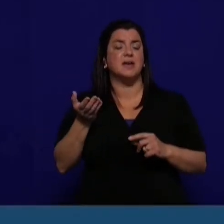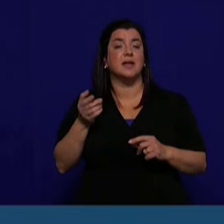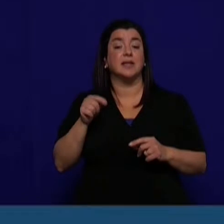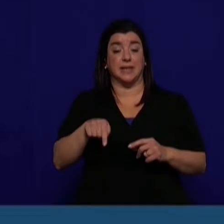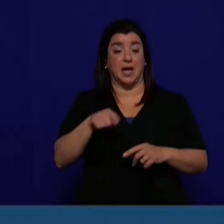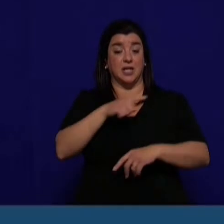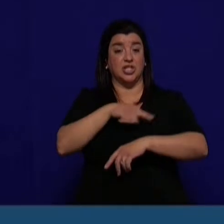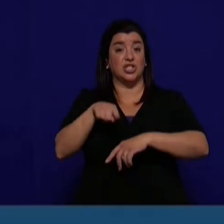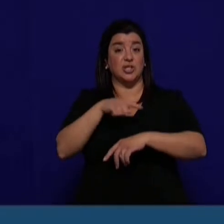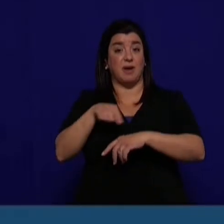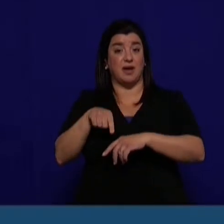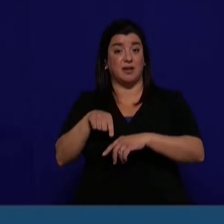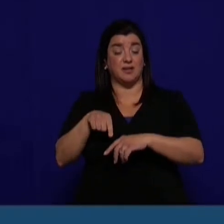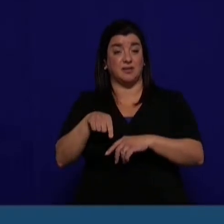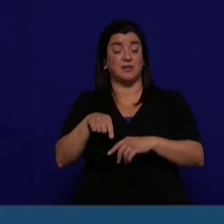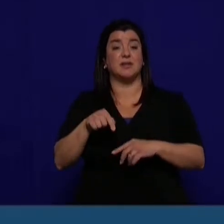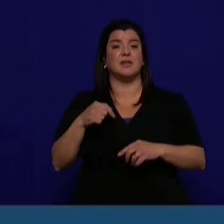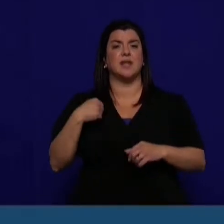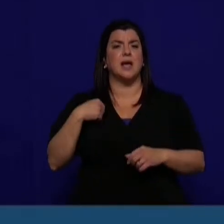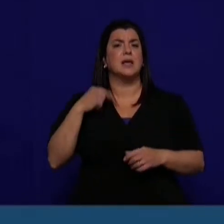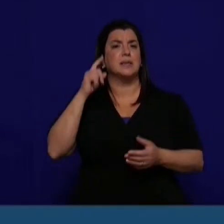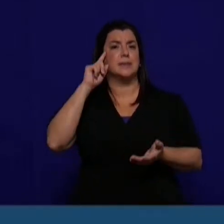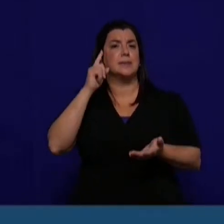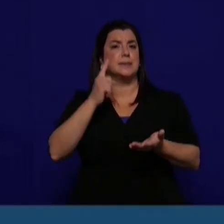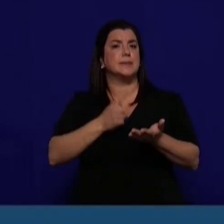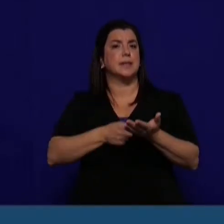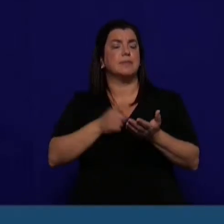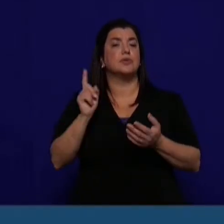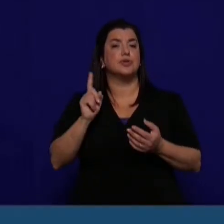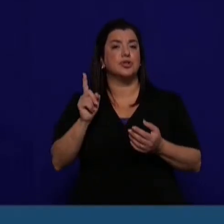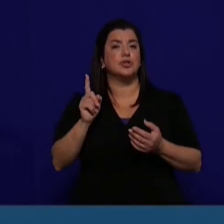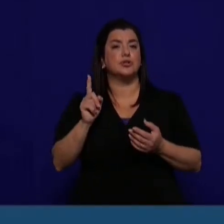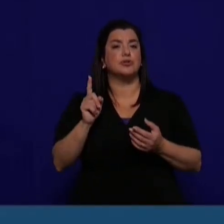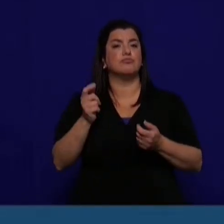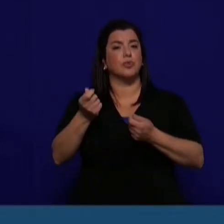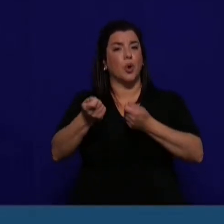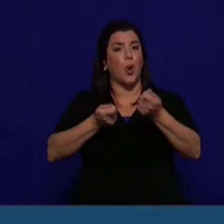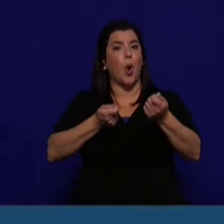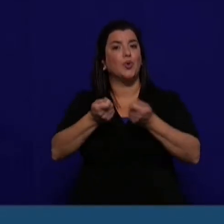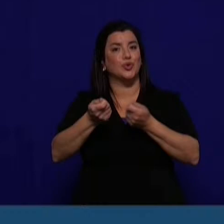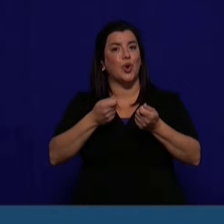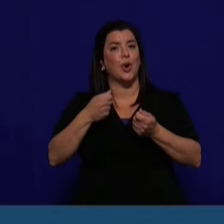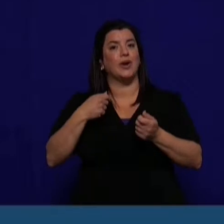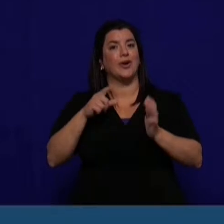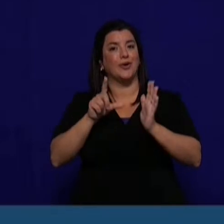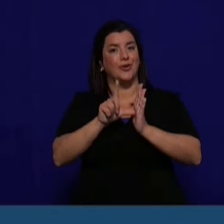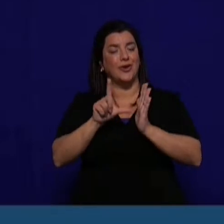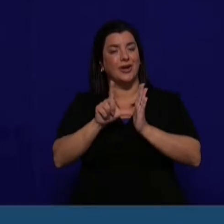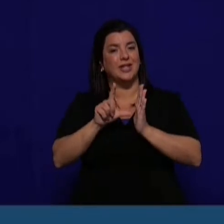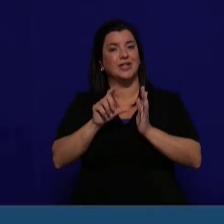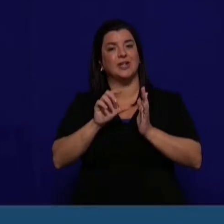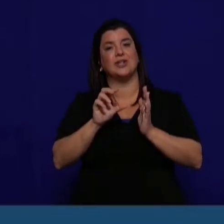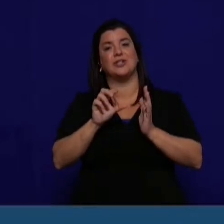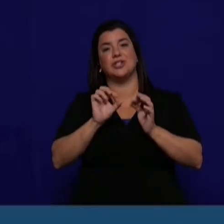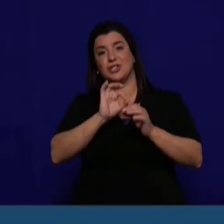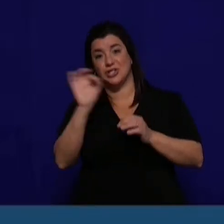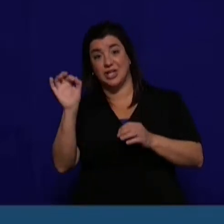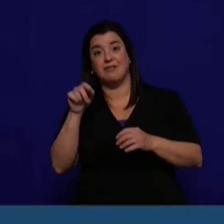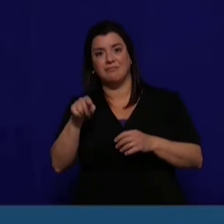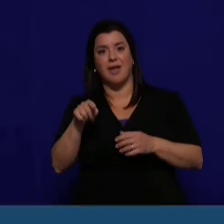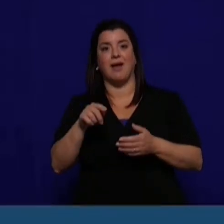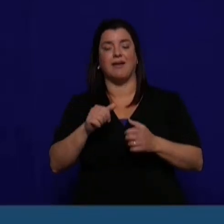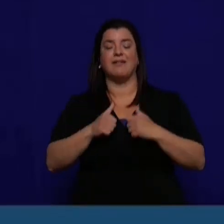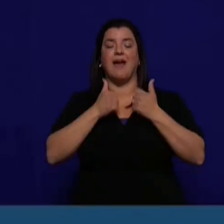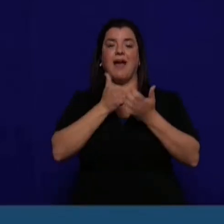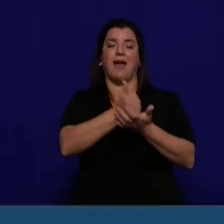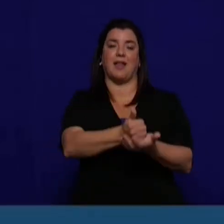rajna kemm il-miżuri li għandna fil-post fil-fatt tagħmlu impatt. Jekk inħarsu lejn maġġor parti tal-każijiet minn fejn kienu qed jittieħdu